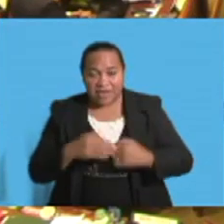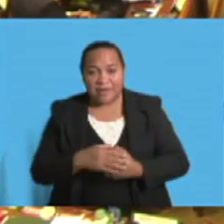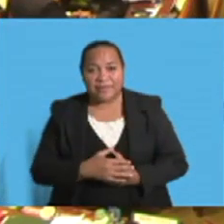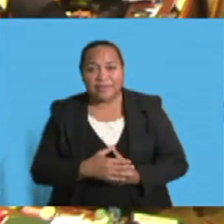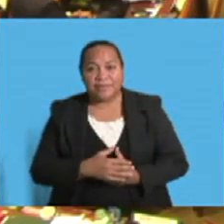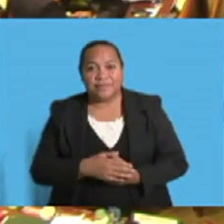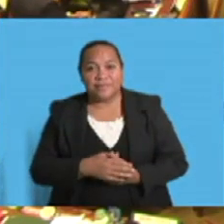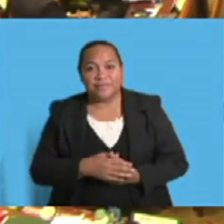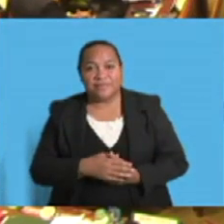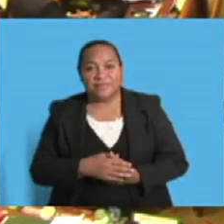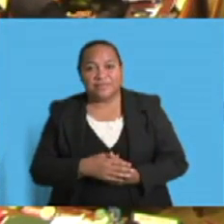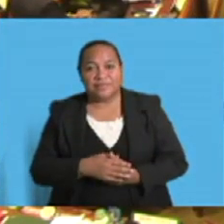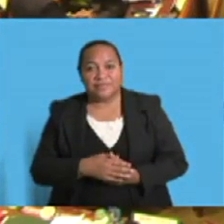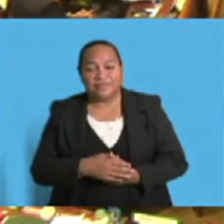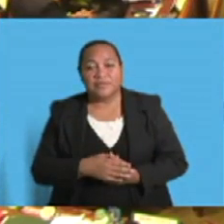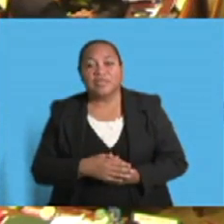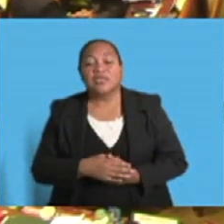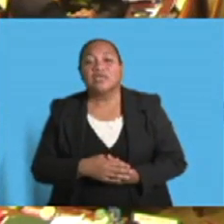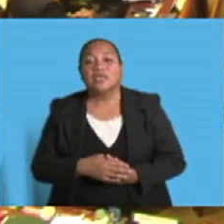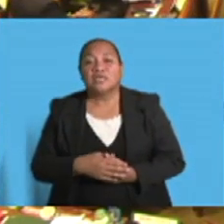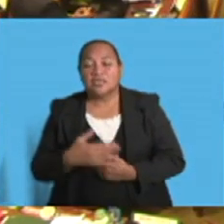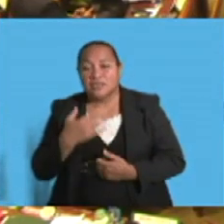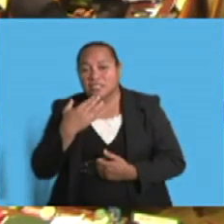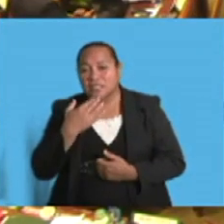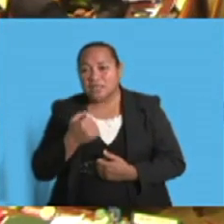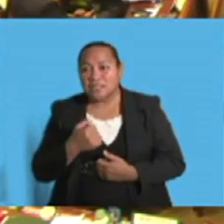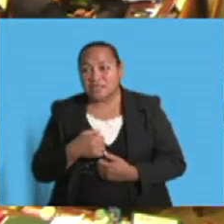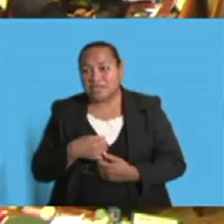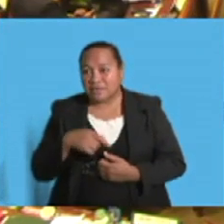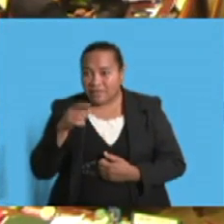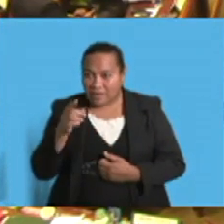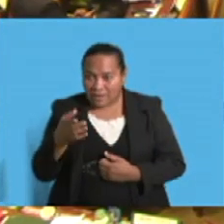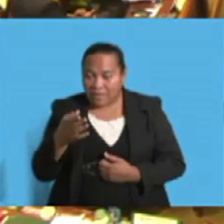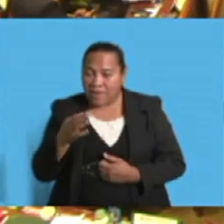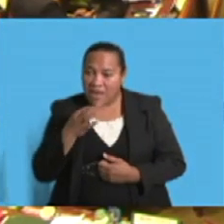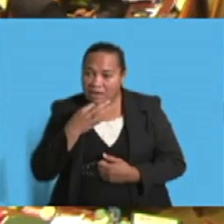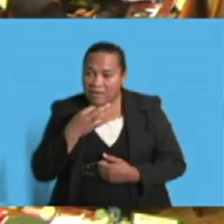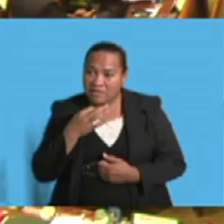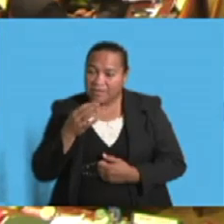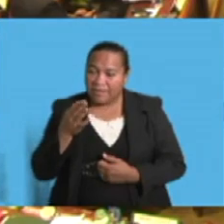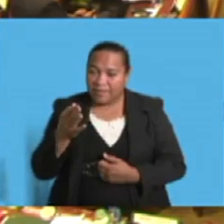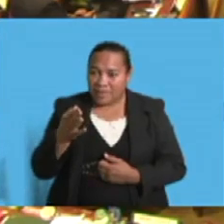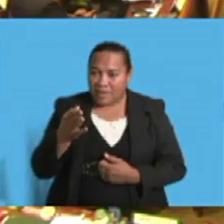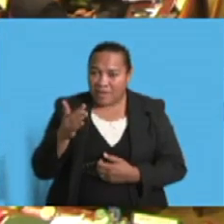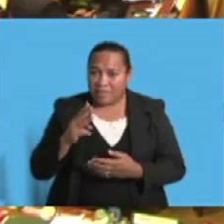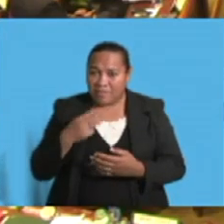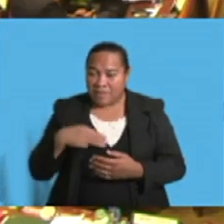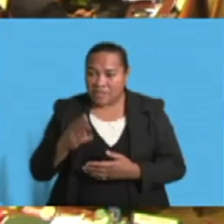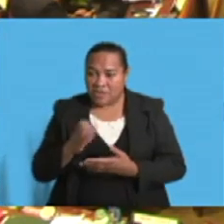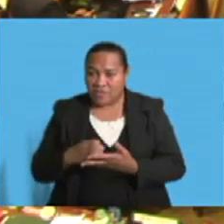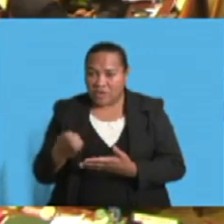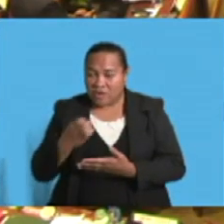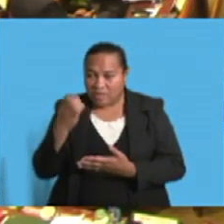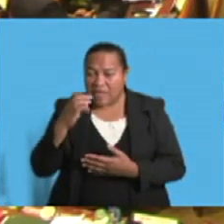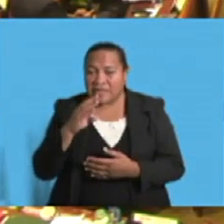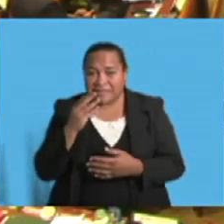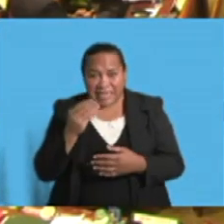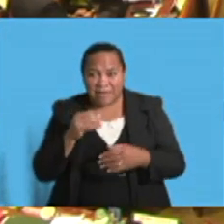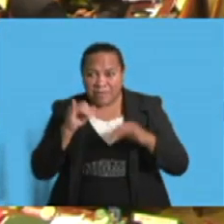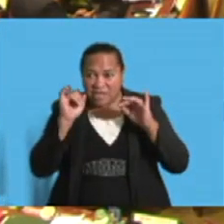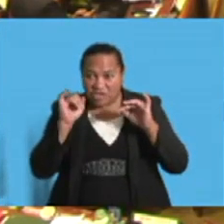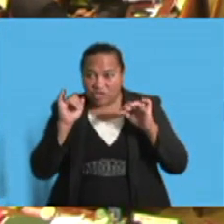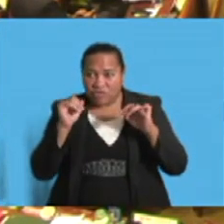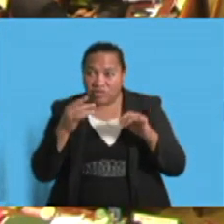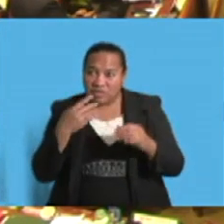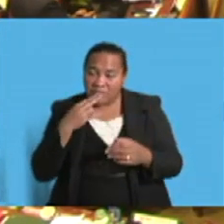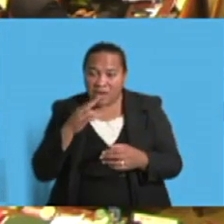Honorable Minister of Economy, I beg your indulgence, but some of the issues that have been mentioned, I'd like